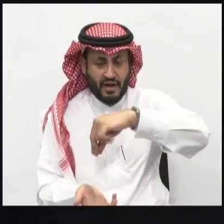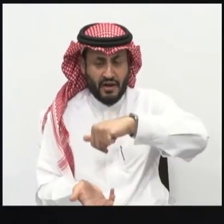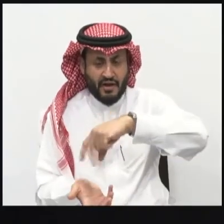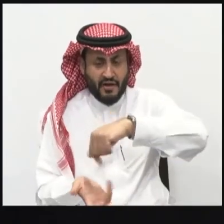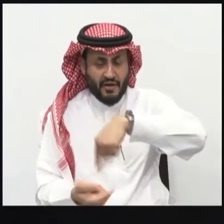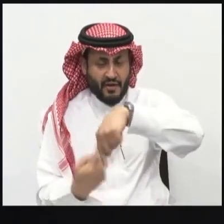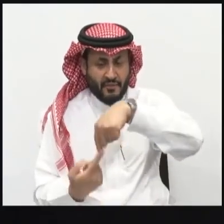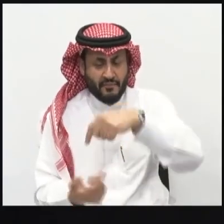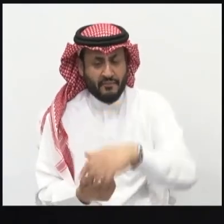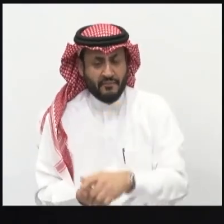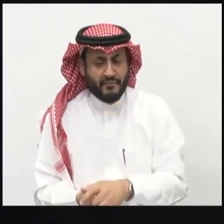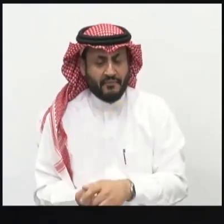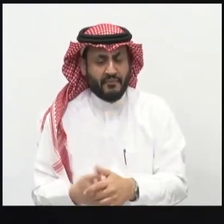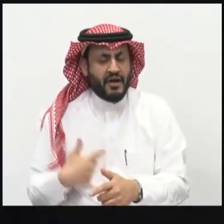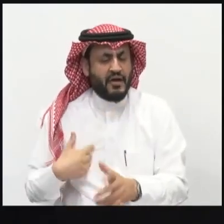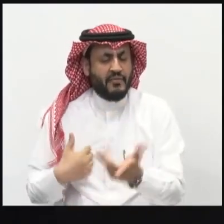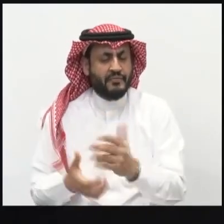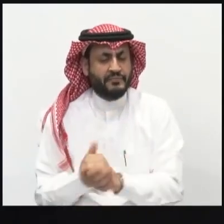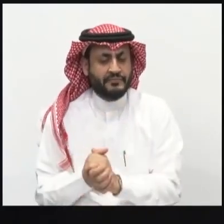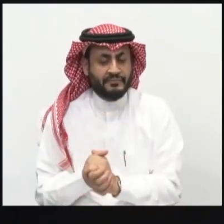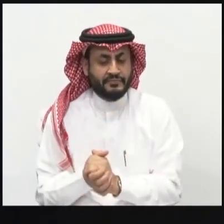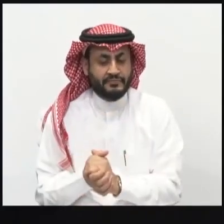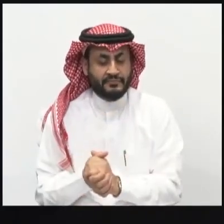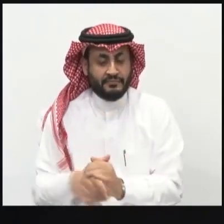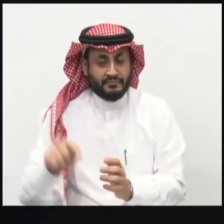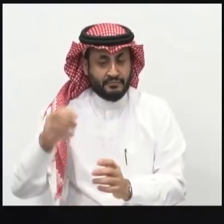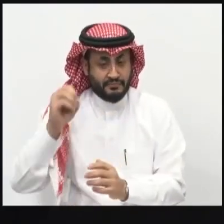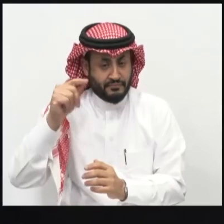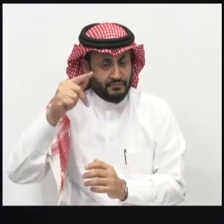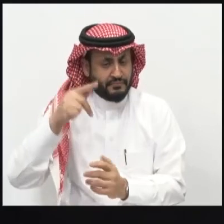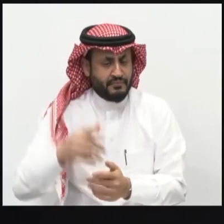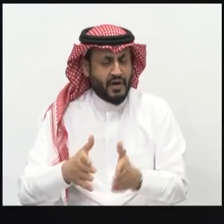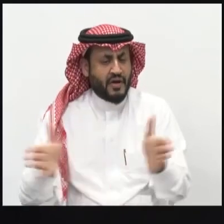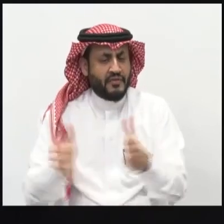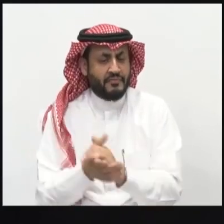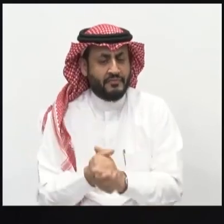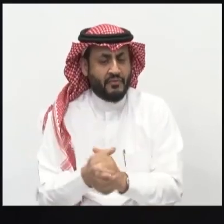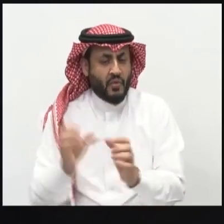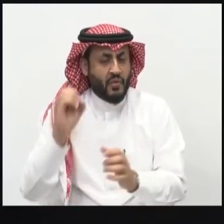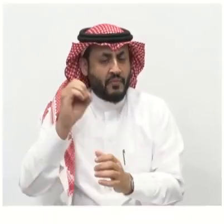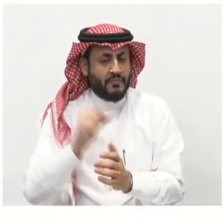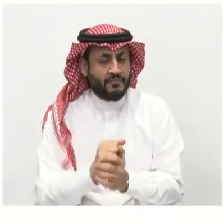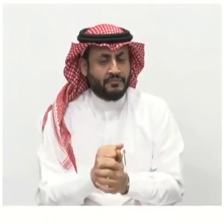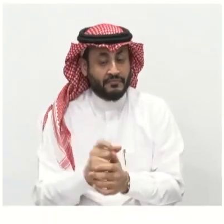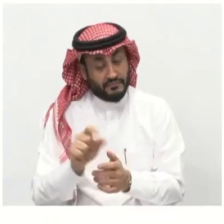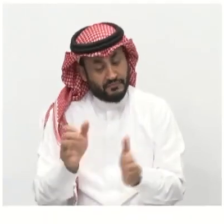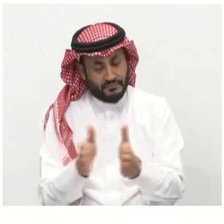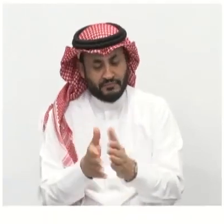spin it on the table, what is this called? A top. Is it a long or a short O?